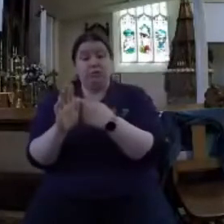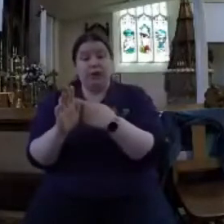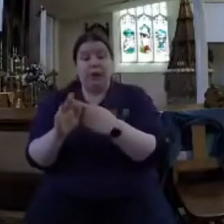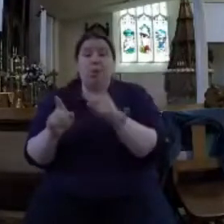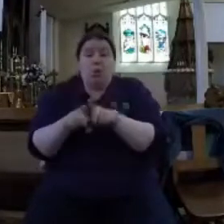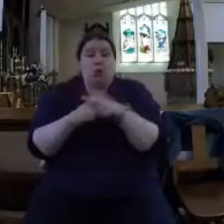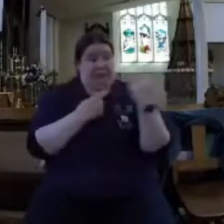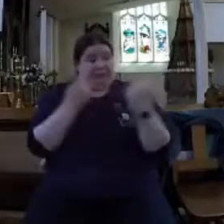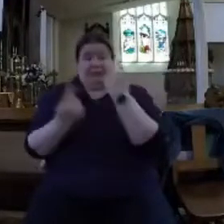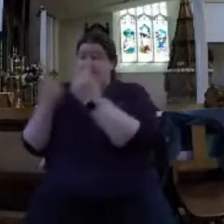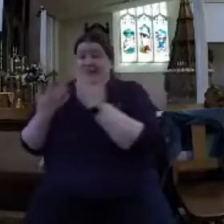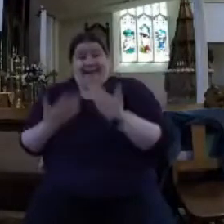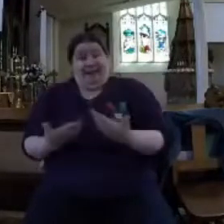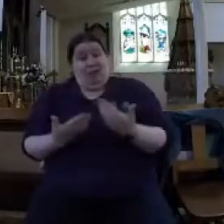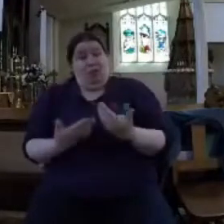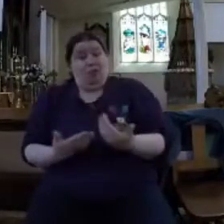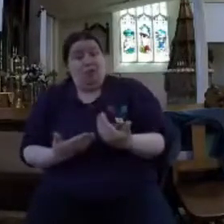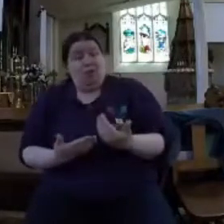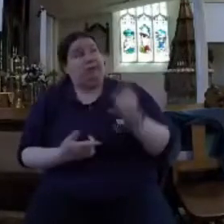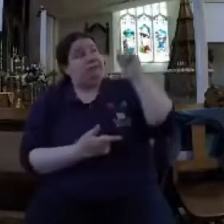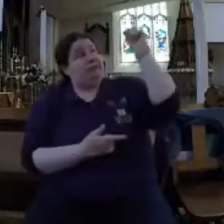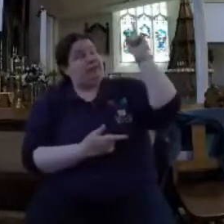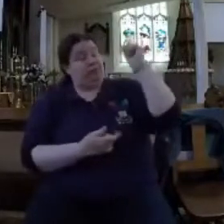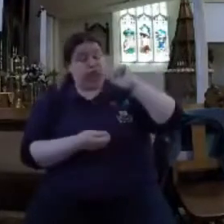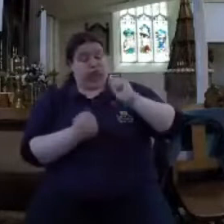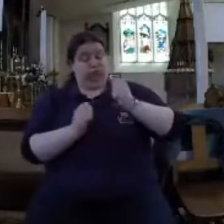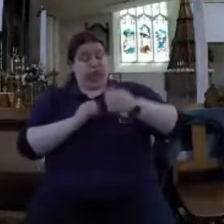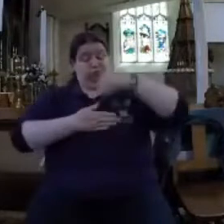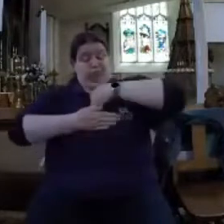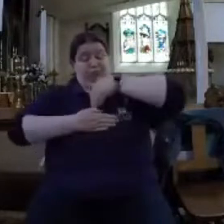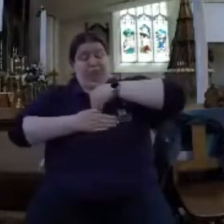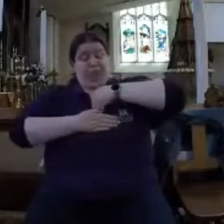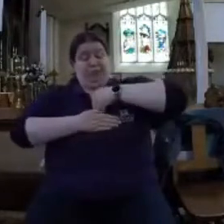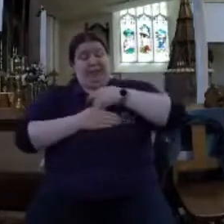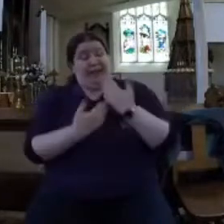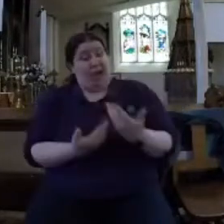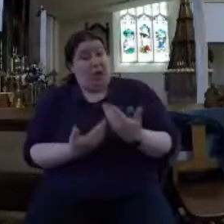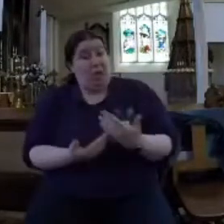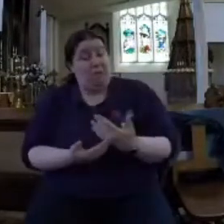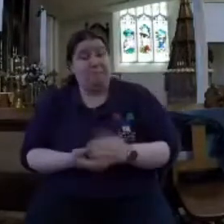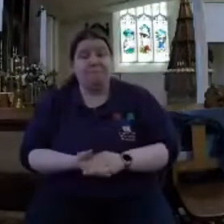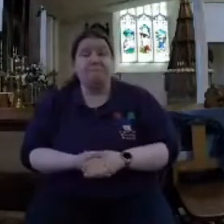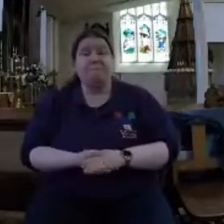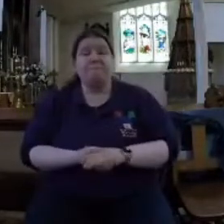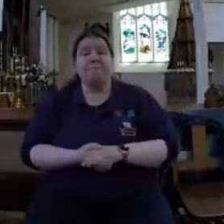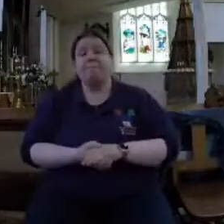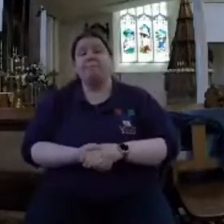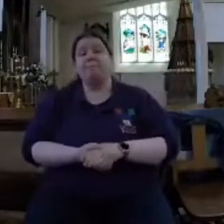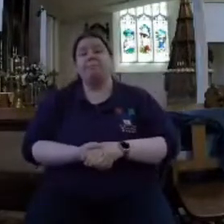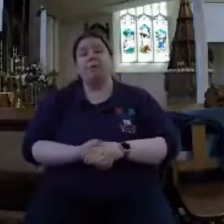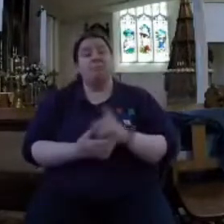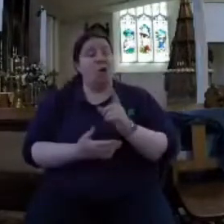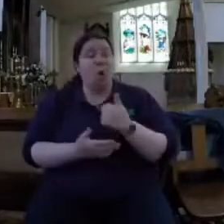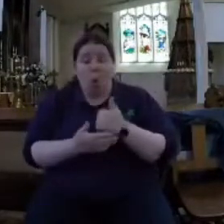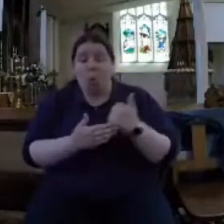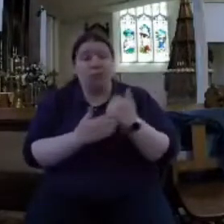goes for us. God is working his transformation in us, but we're not